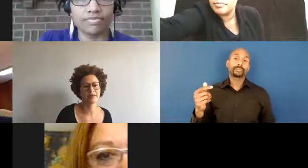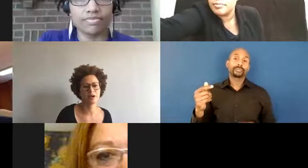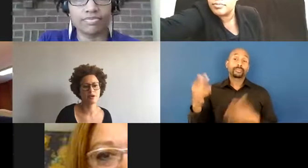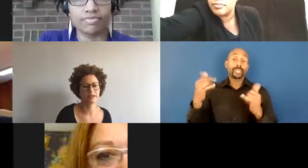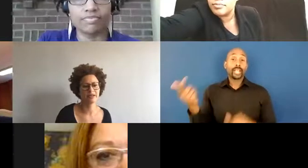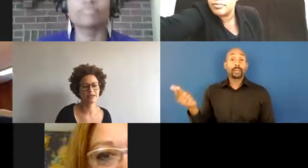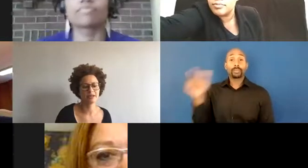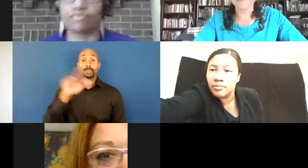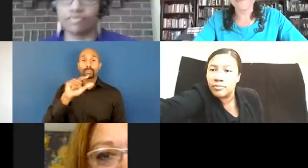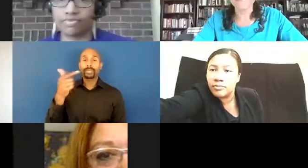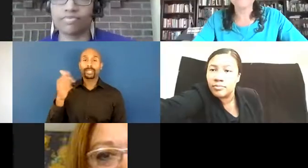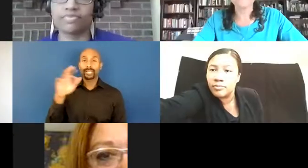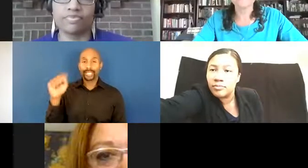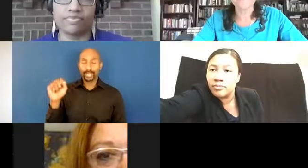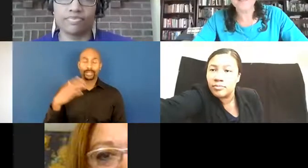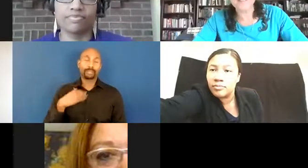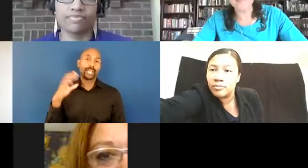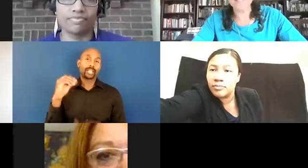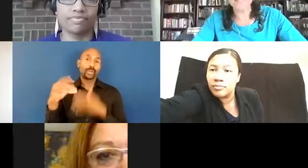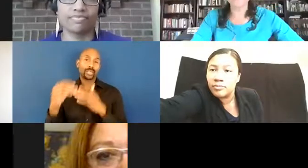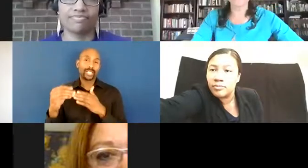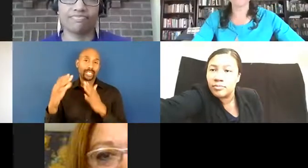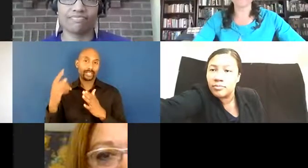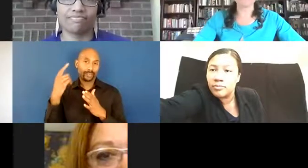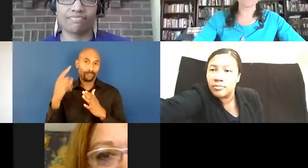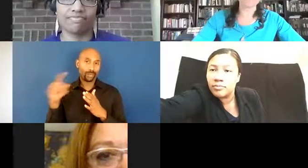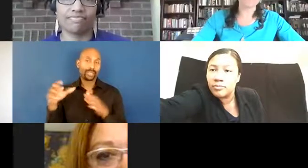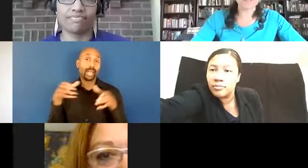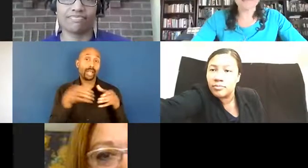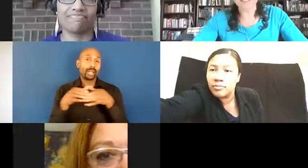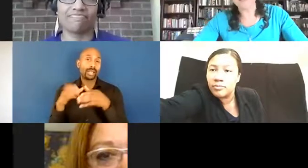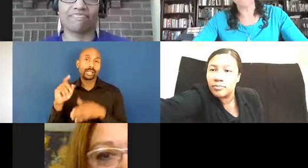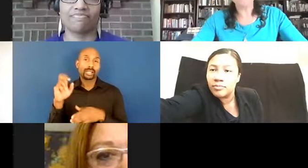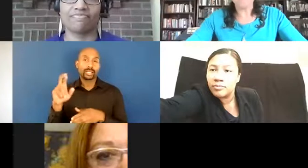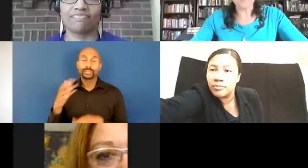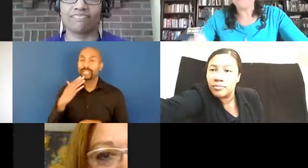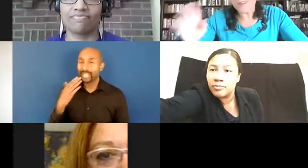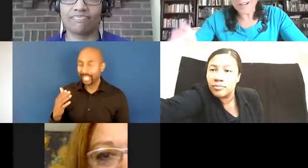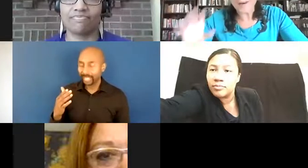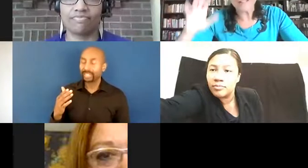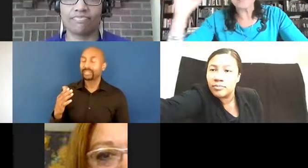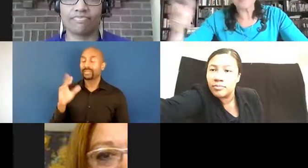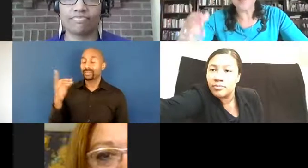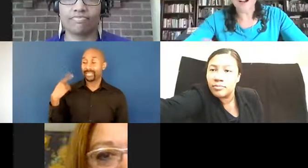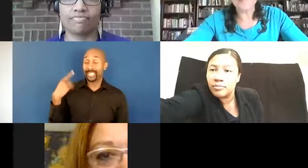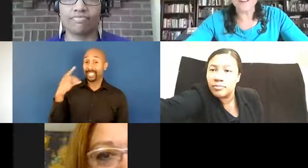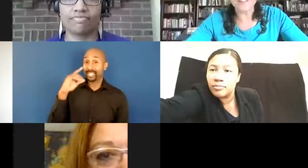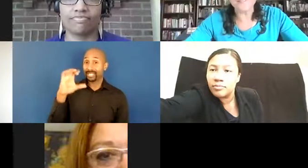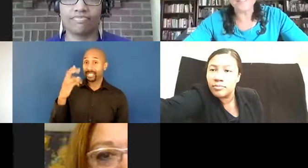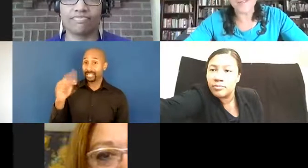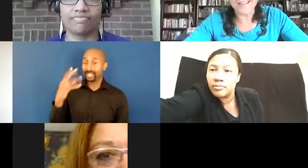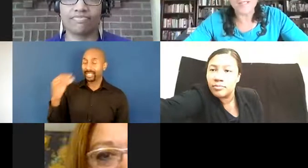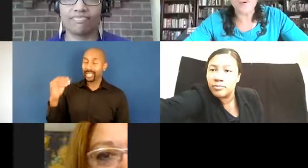my co-lead of the cluster. Thank you so much, Dean Chin, and for Professor Matlon. Very quickly, to build off